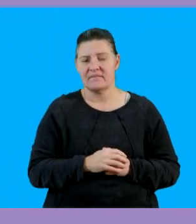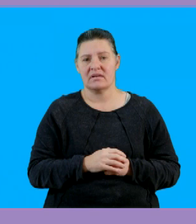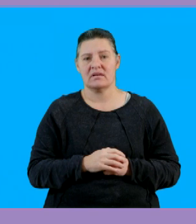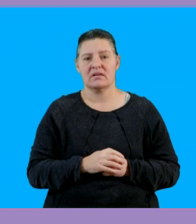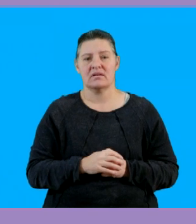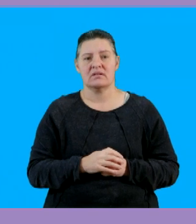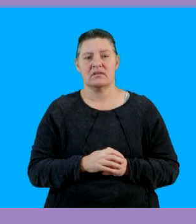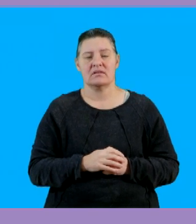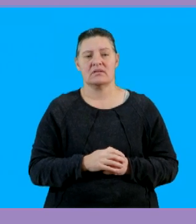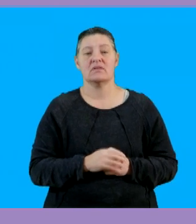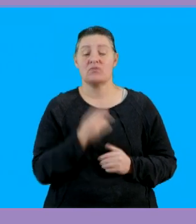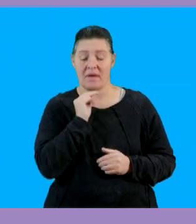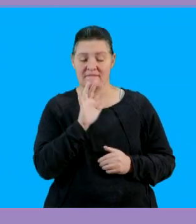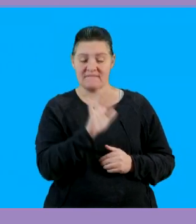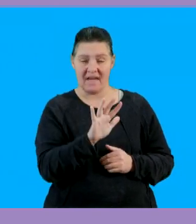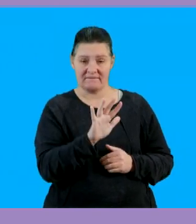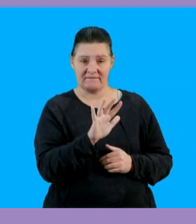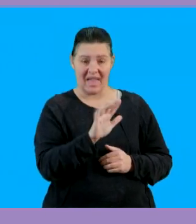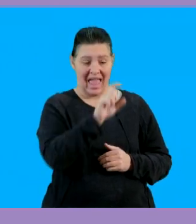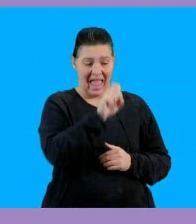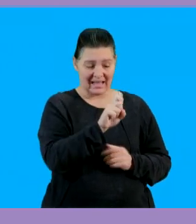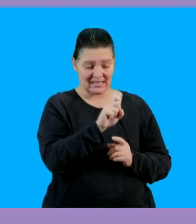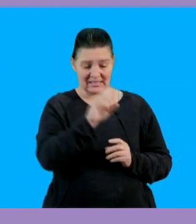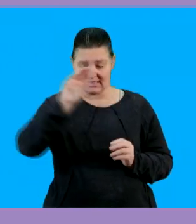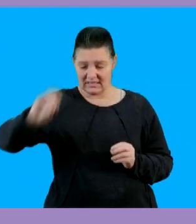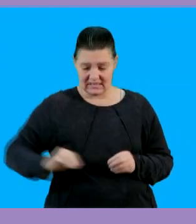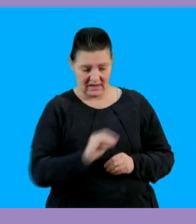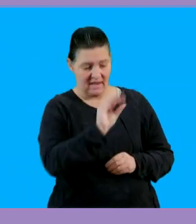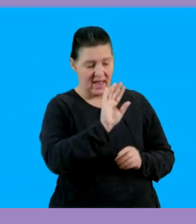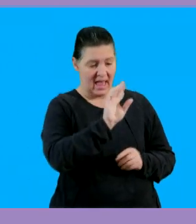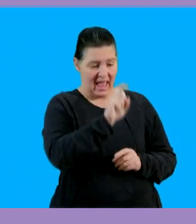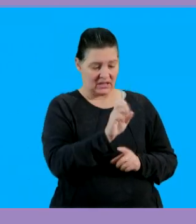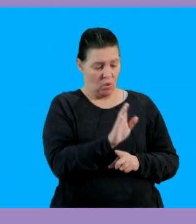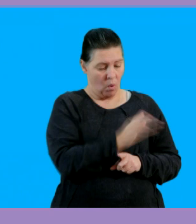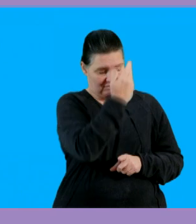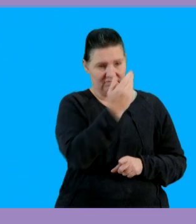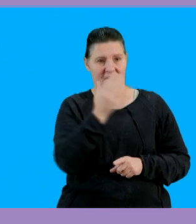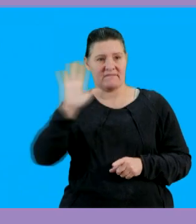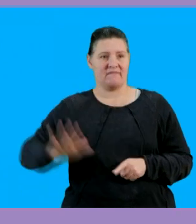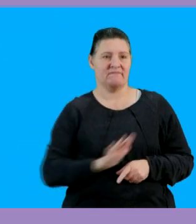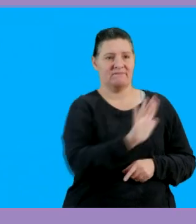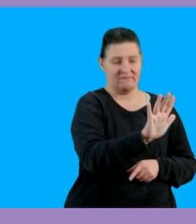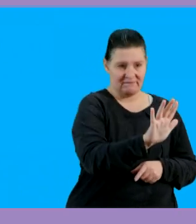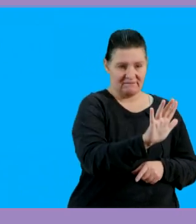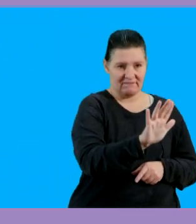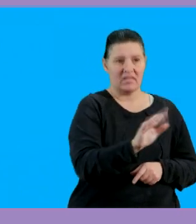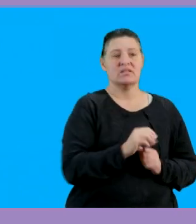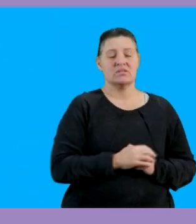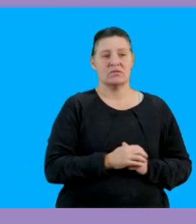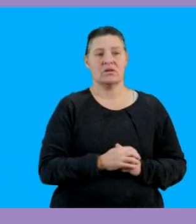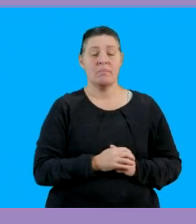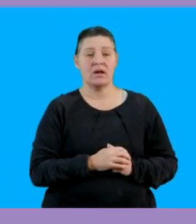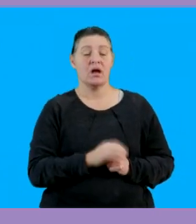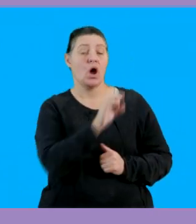I am going to place a 5 in the place of x. I'm going to close that bracket, and if you look closely there, the x